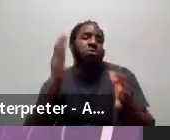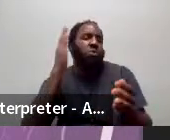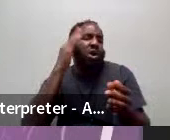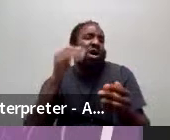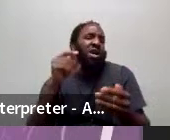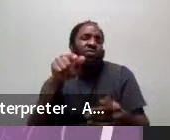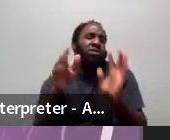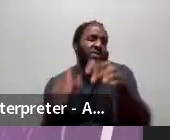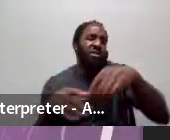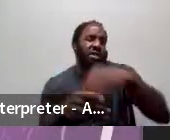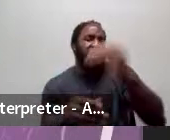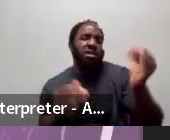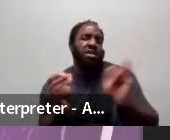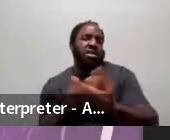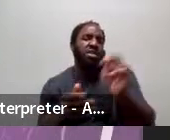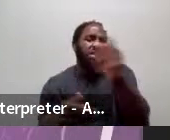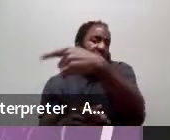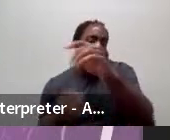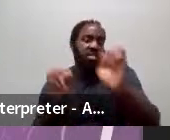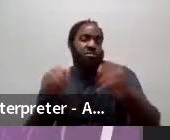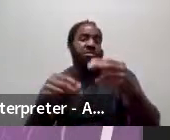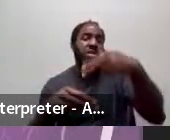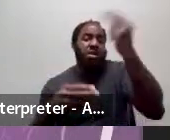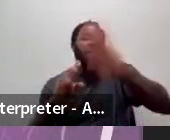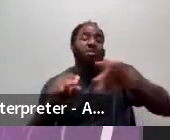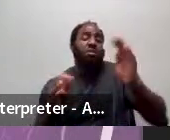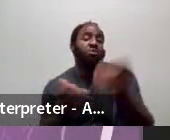that they can be even higher than you're mentioning?